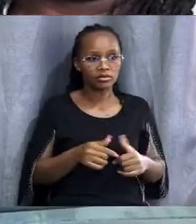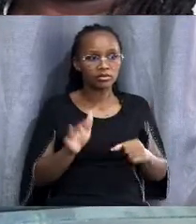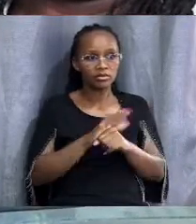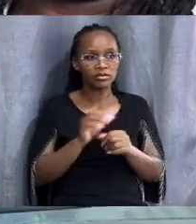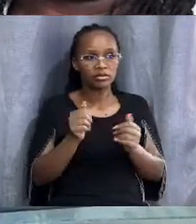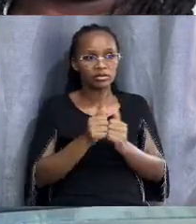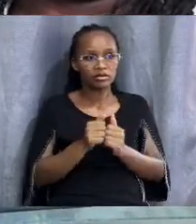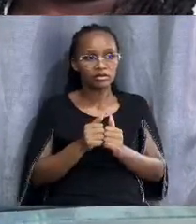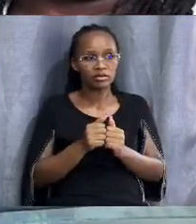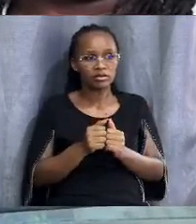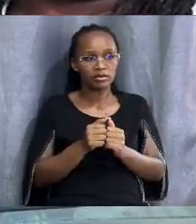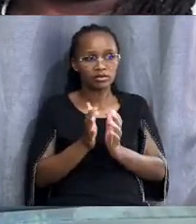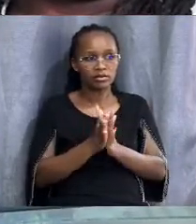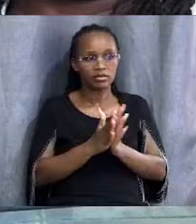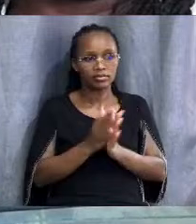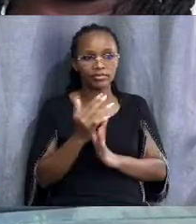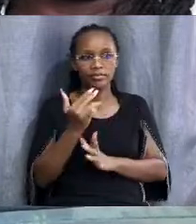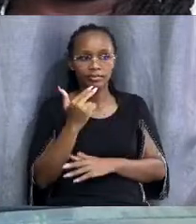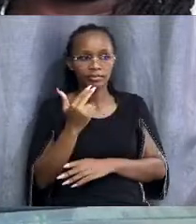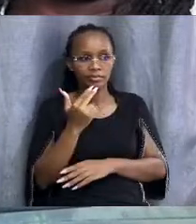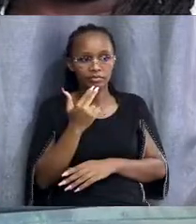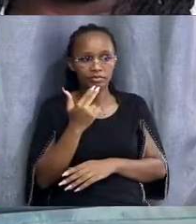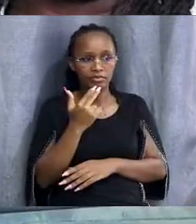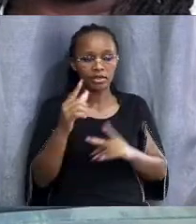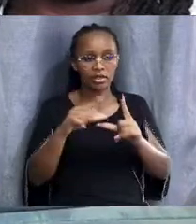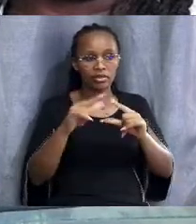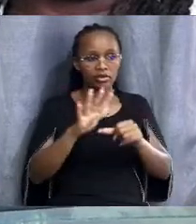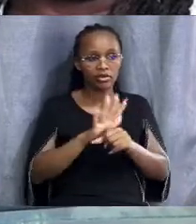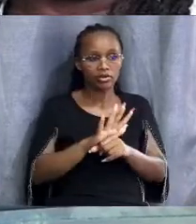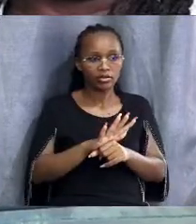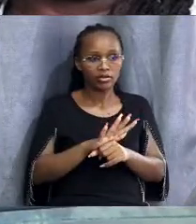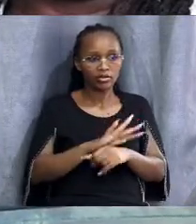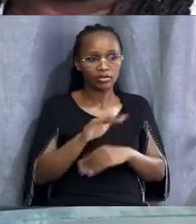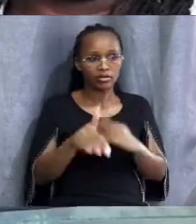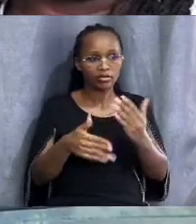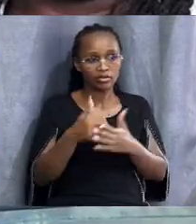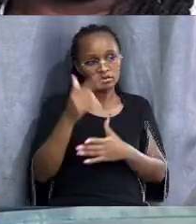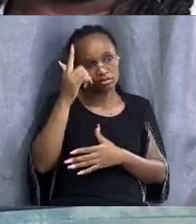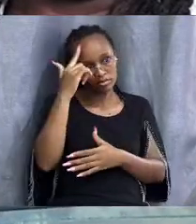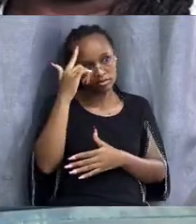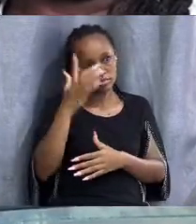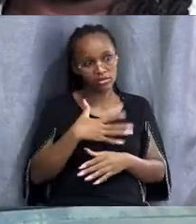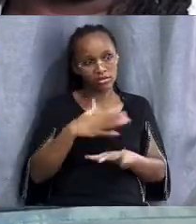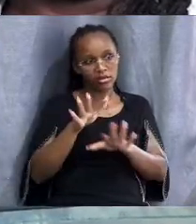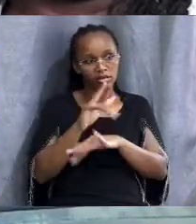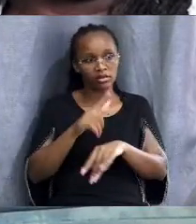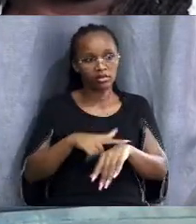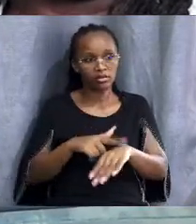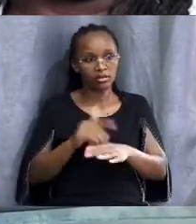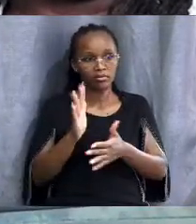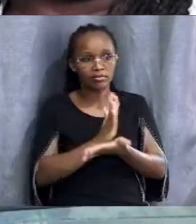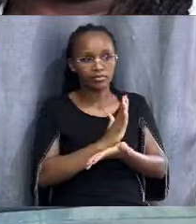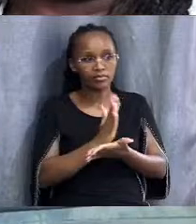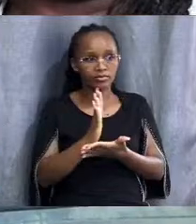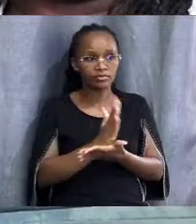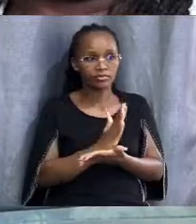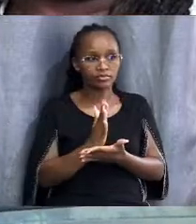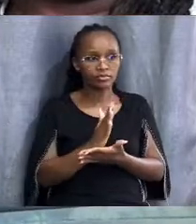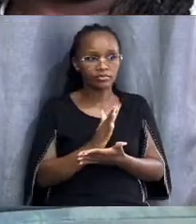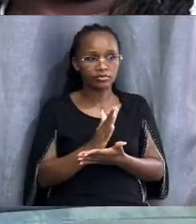with anticipation and love. I'm grateful for all my memories and every moment we shared.